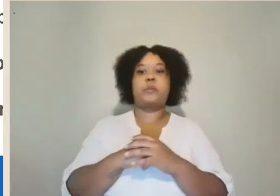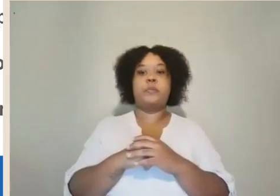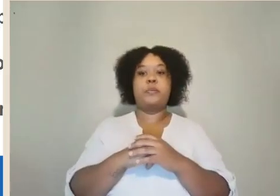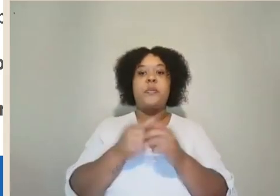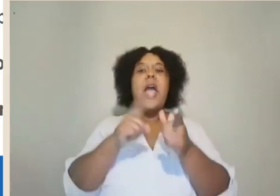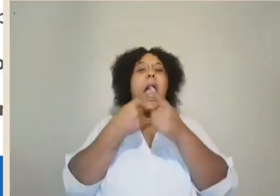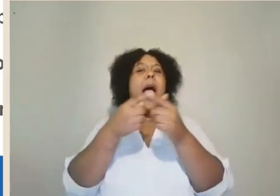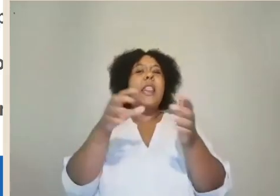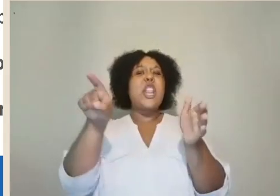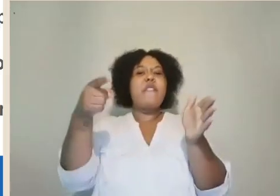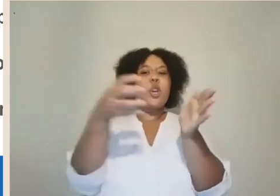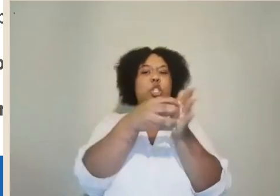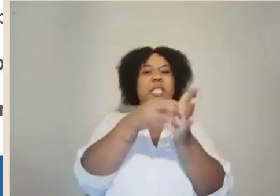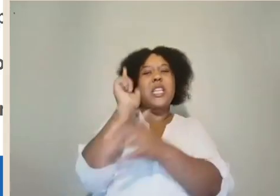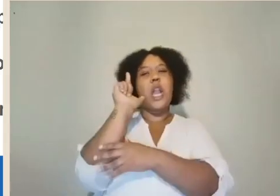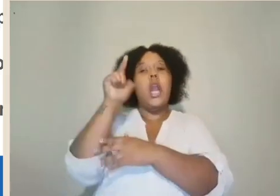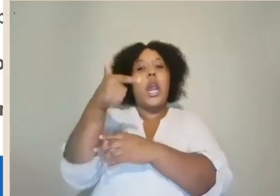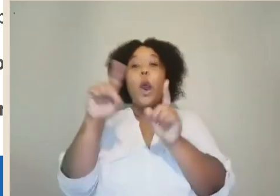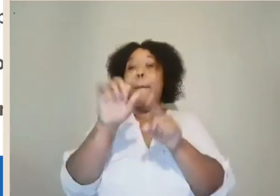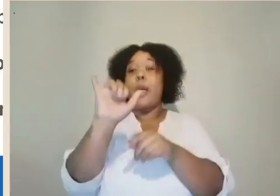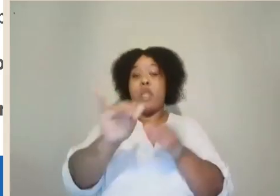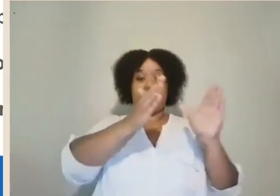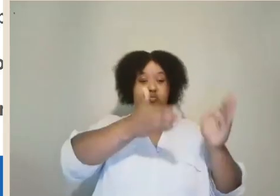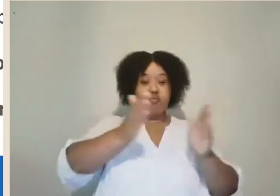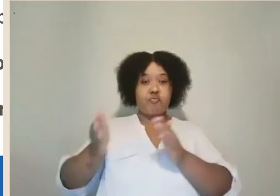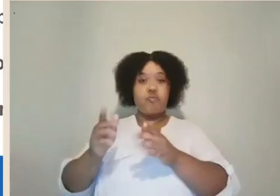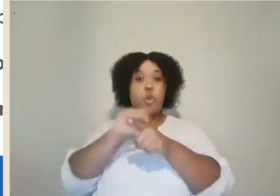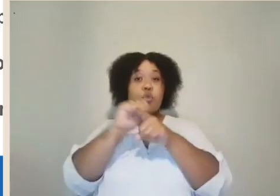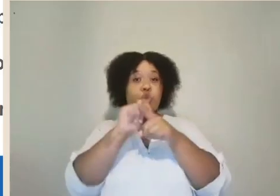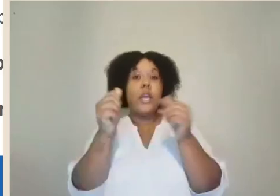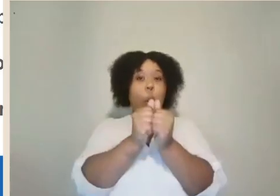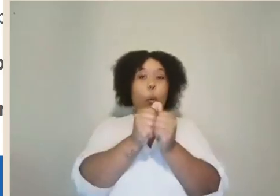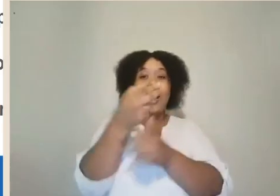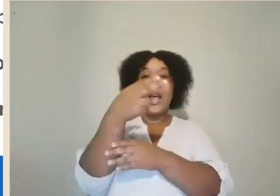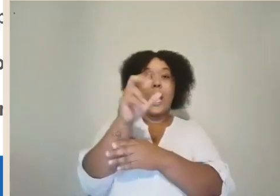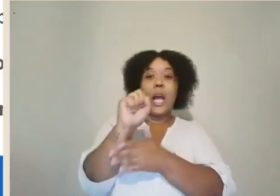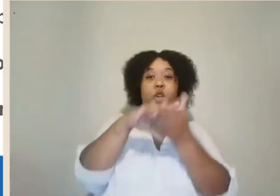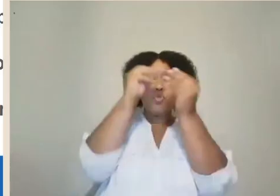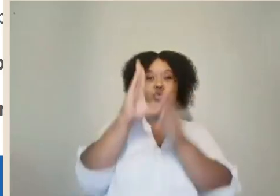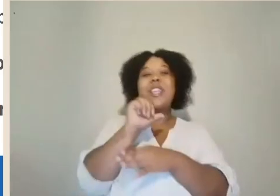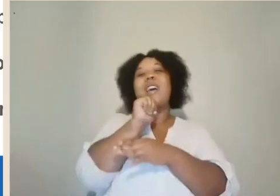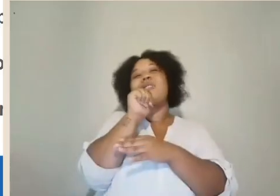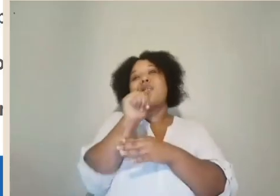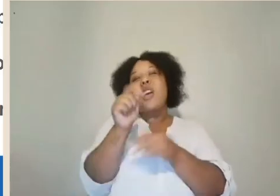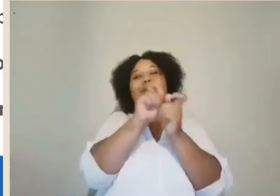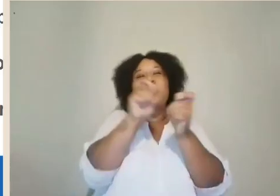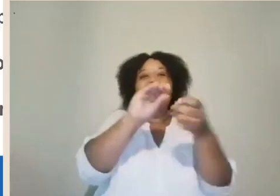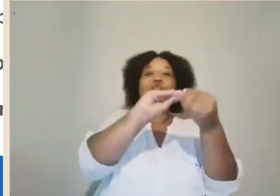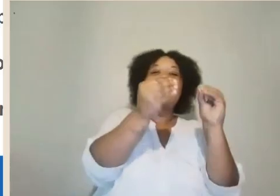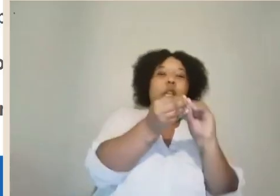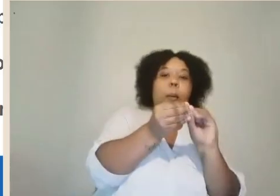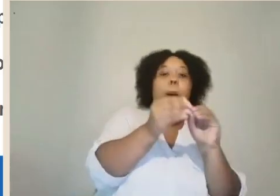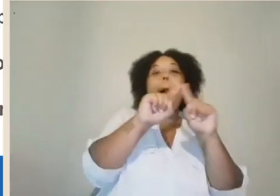in later, but this is the order in which we do training with high school students. It's not so much based on the number, it's based on the actual